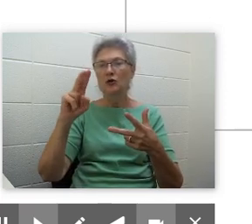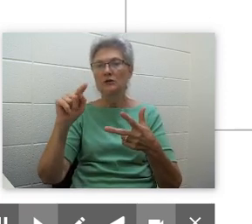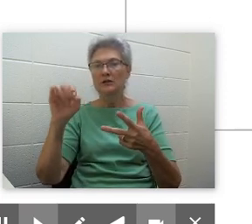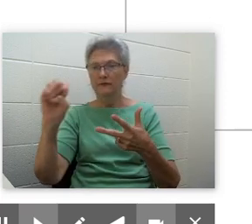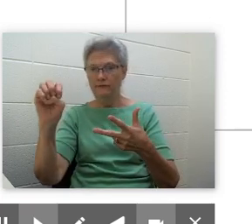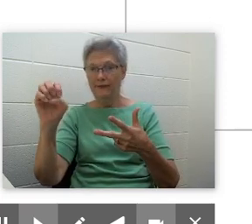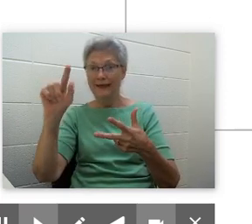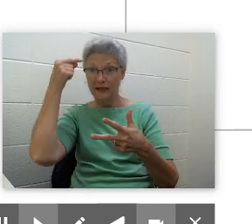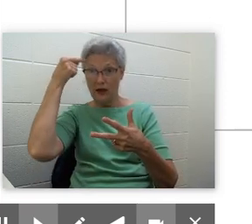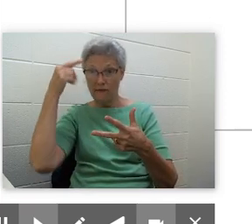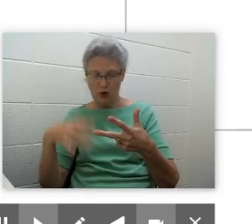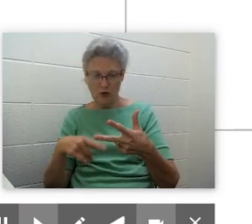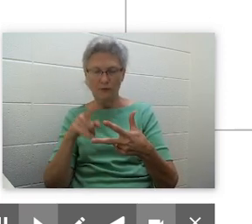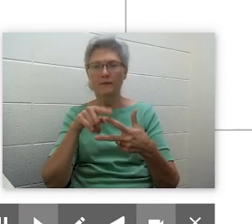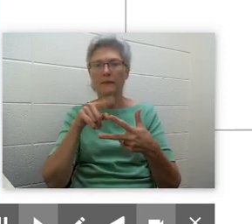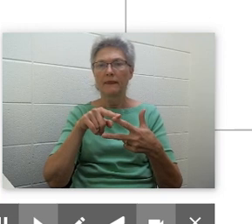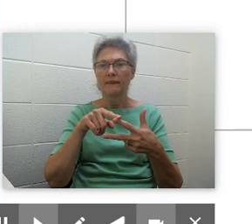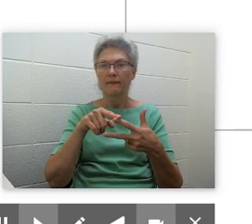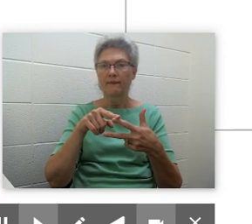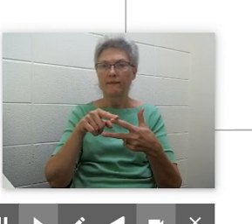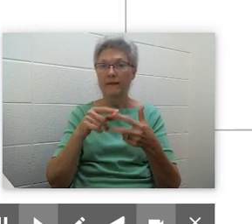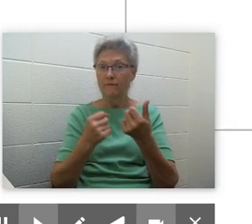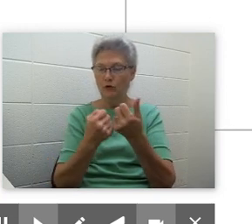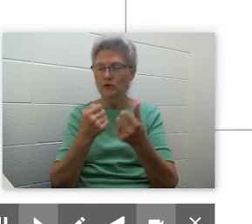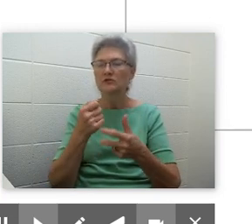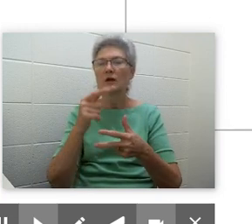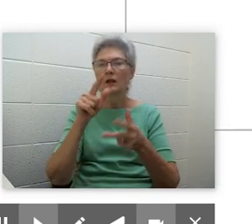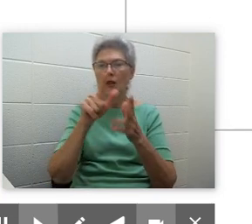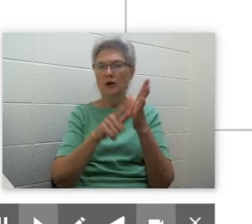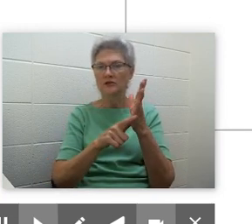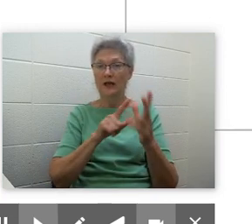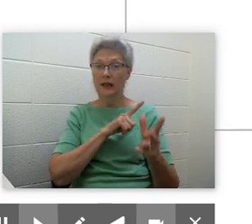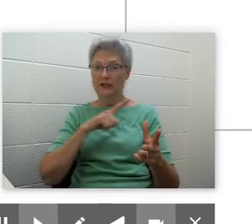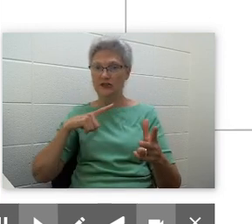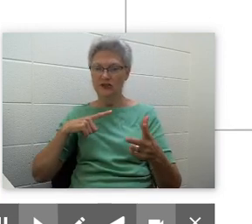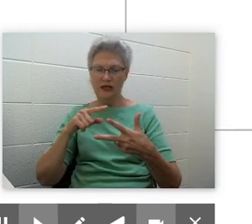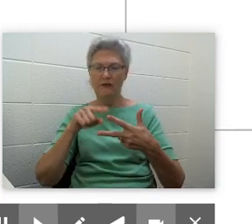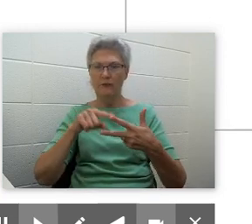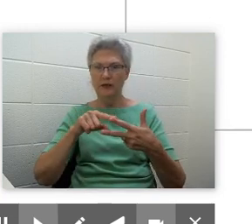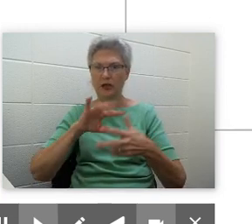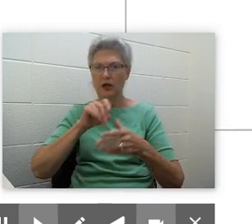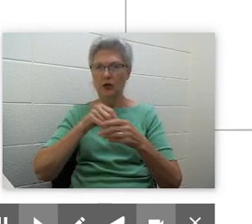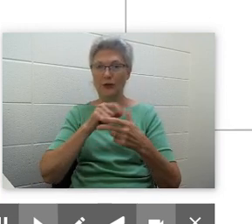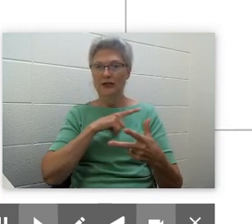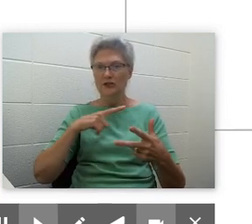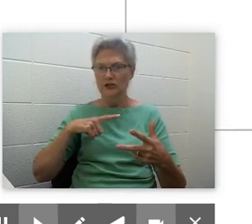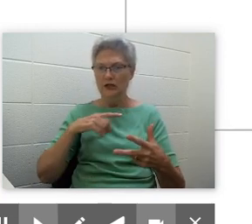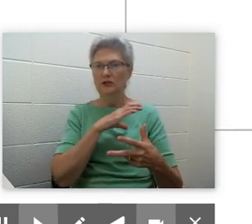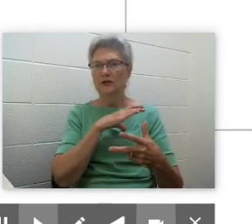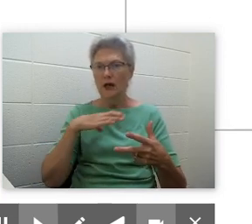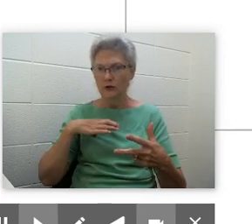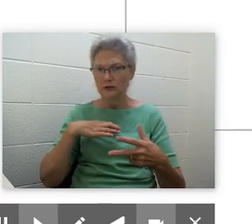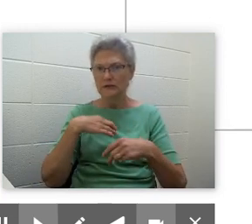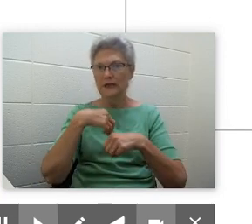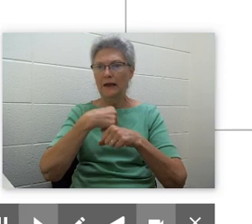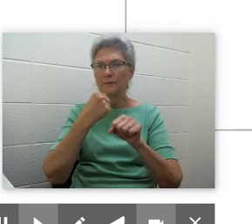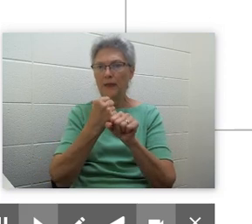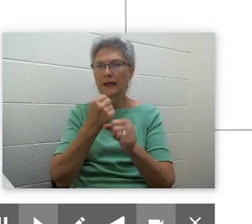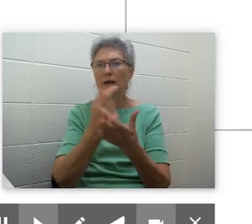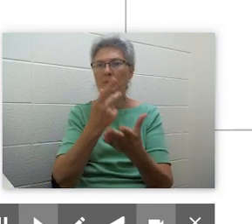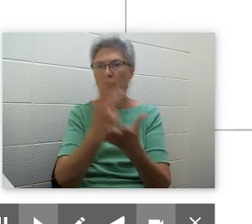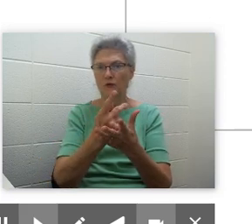governor. They carry out laws. The legislative branch, they include legislators and create the laws. And then